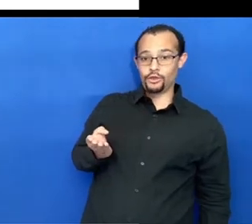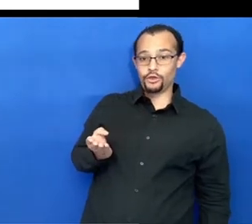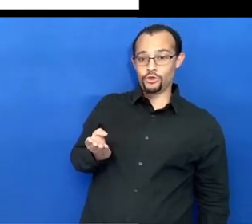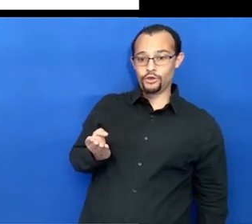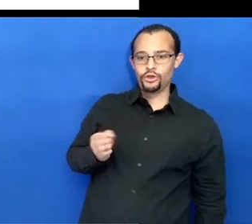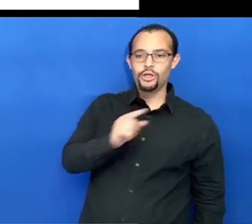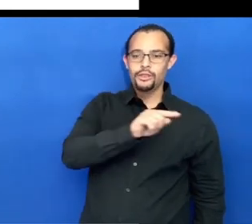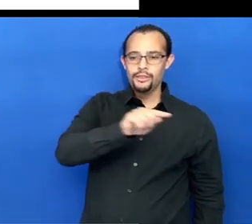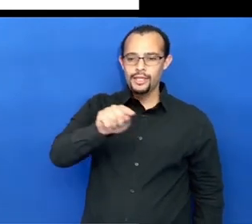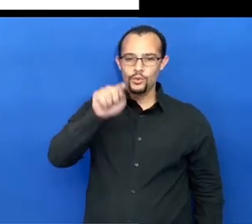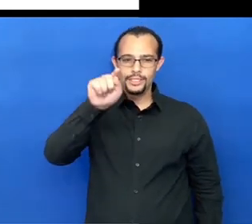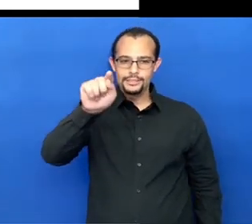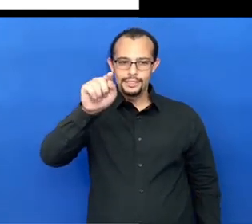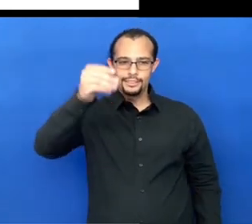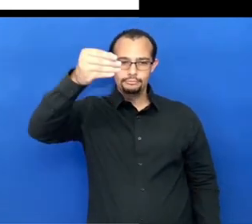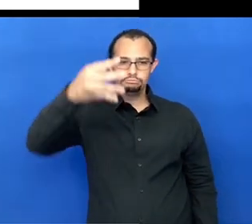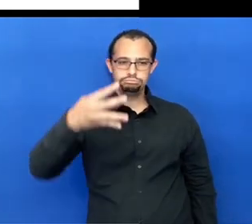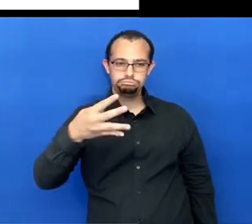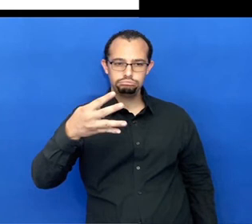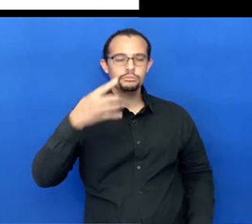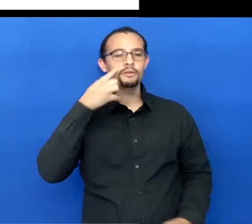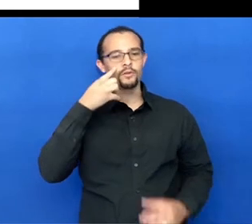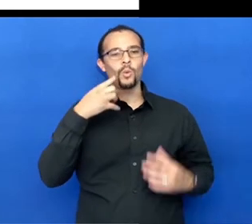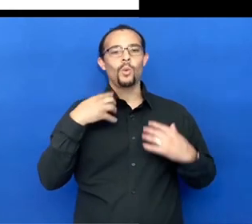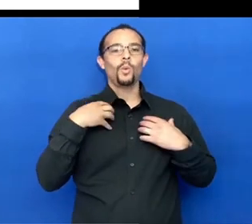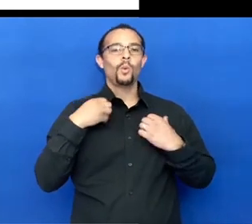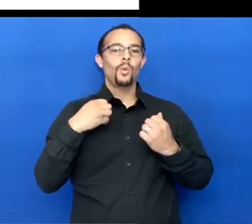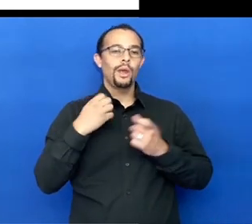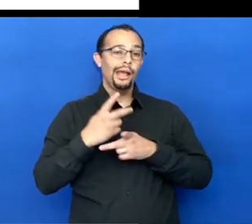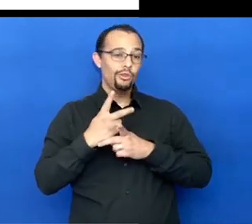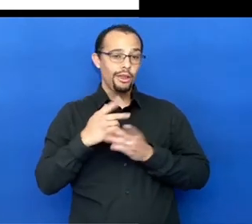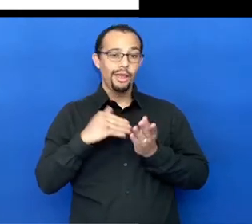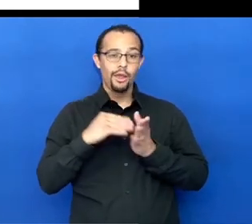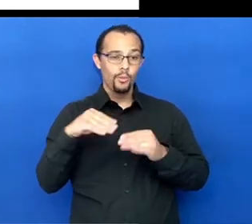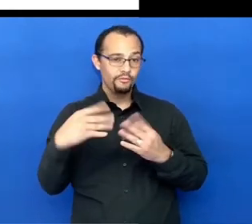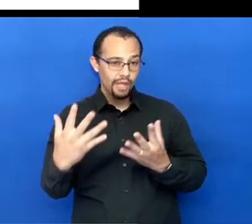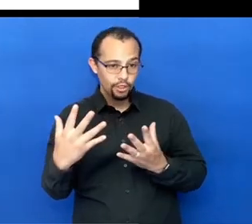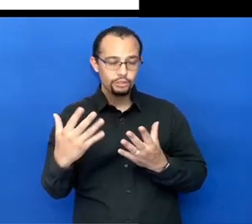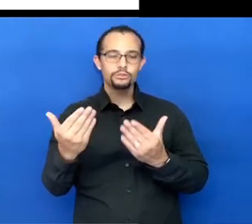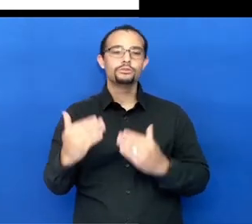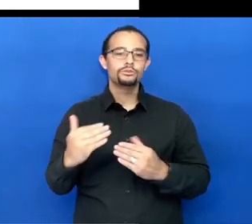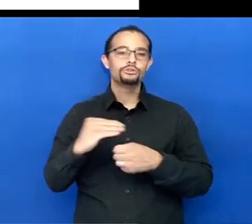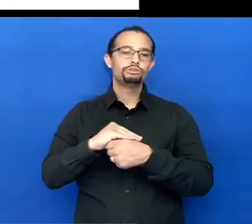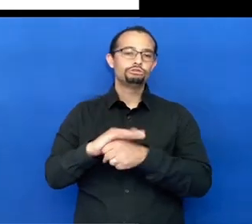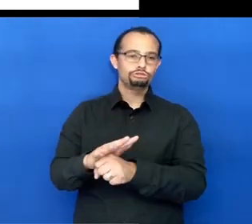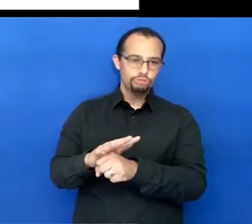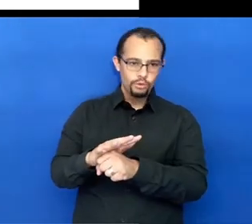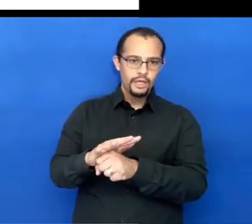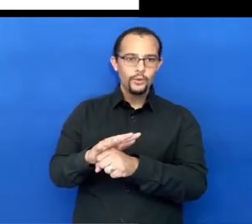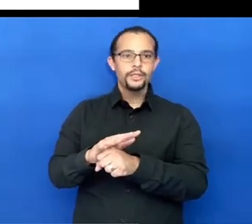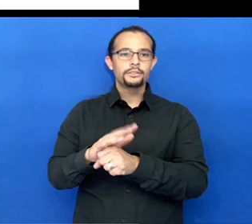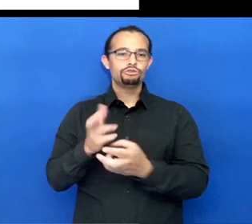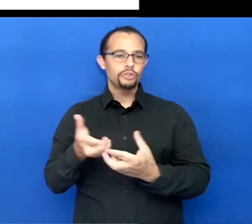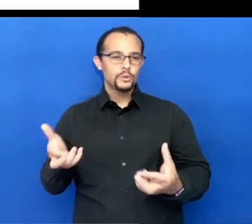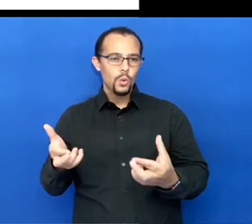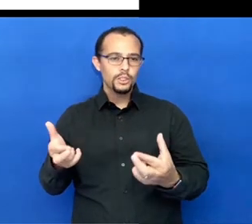indicated below. As you see, that's the pull down for healthcare providers. Coronavirus updates